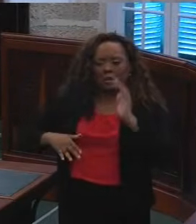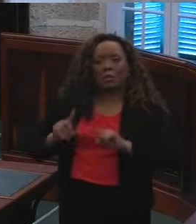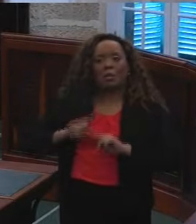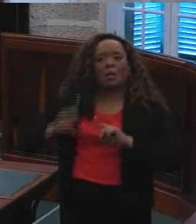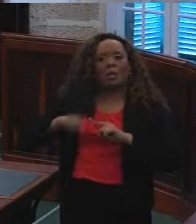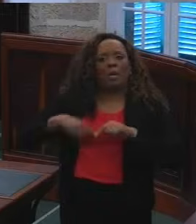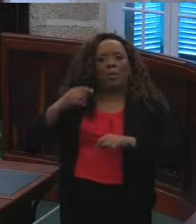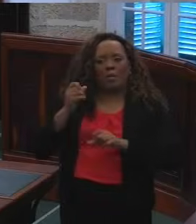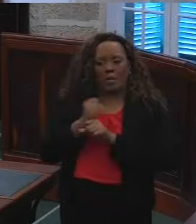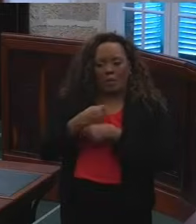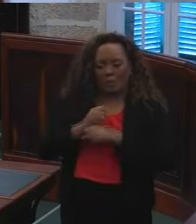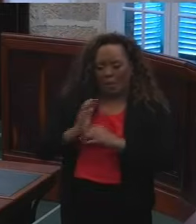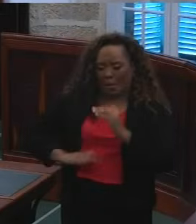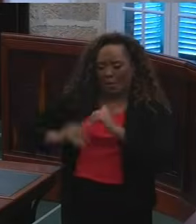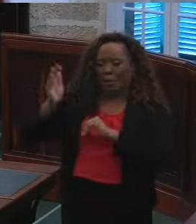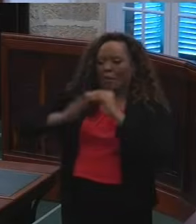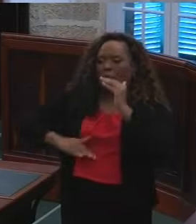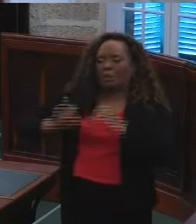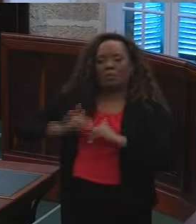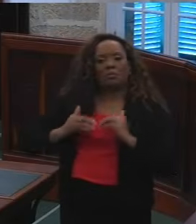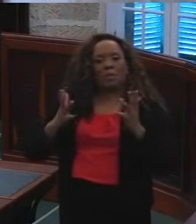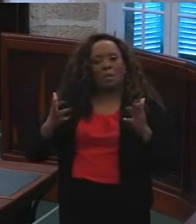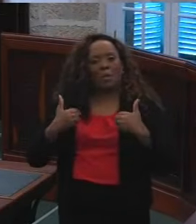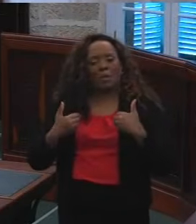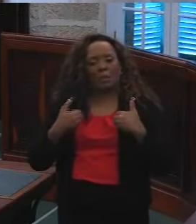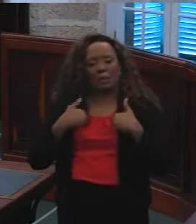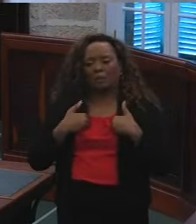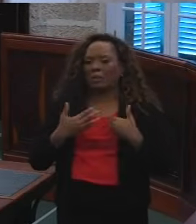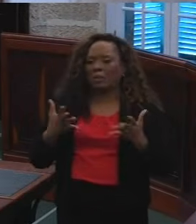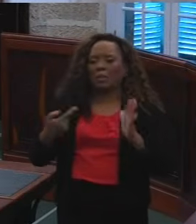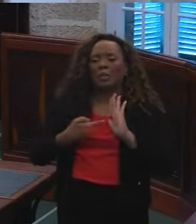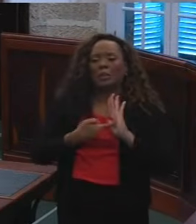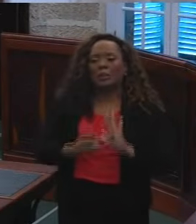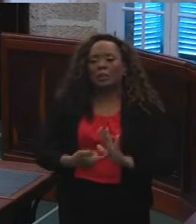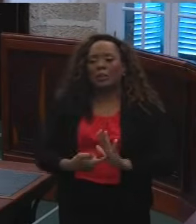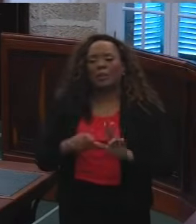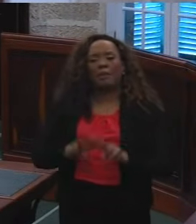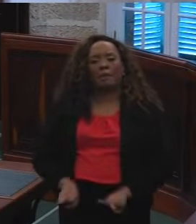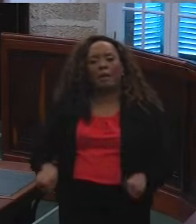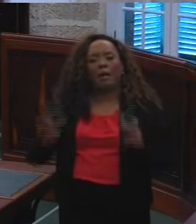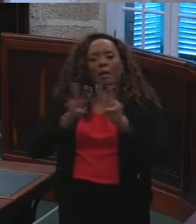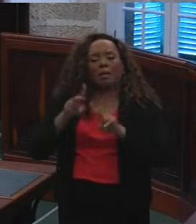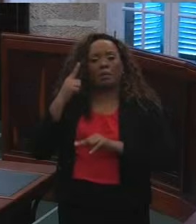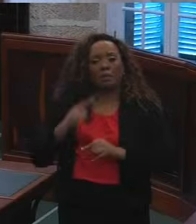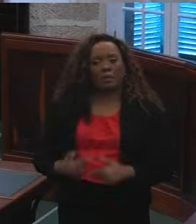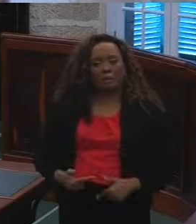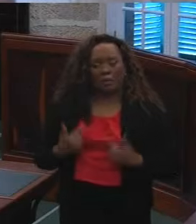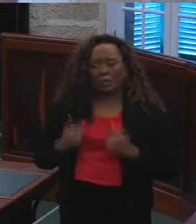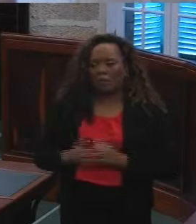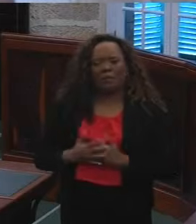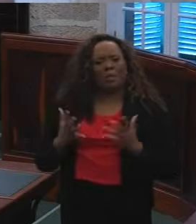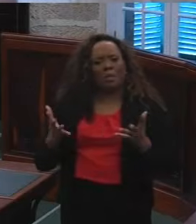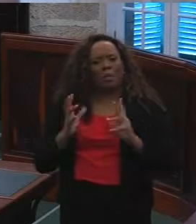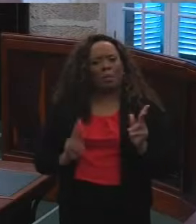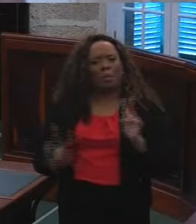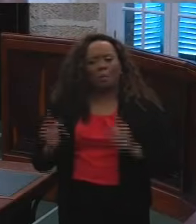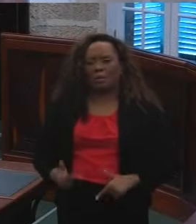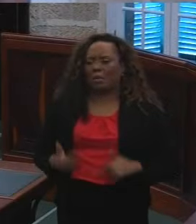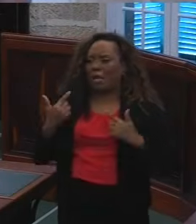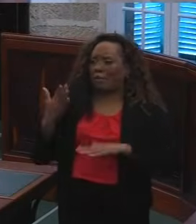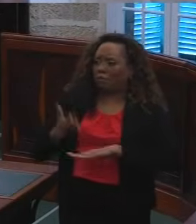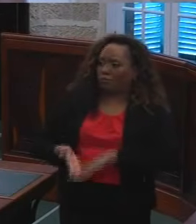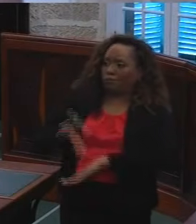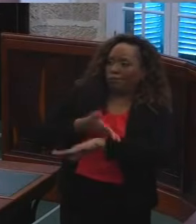of life for persons who operate within those spaces, that the value is improved to an extent